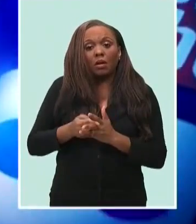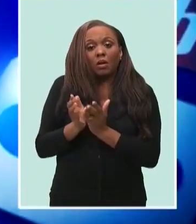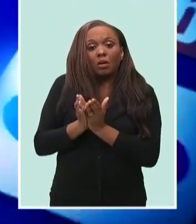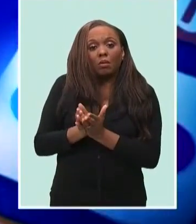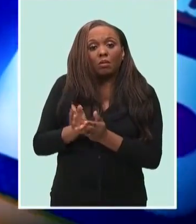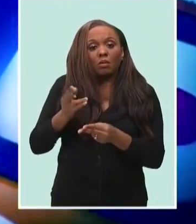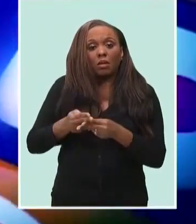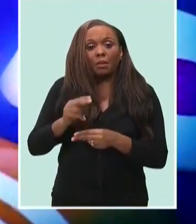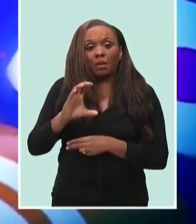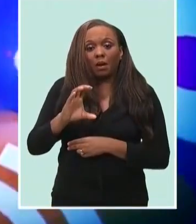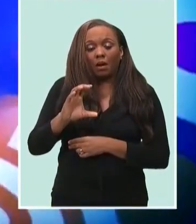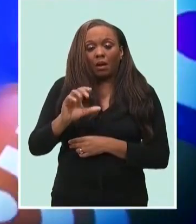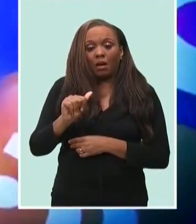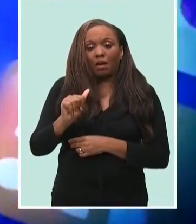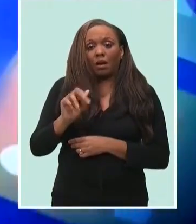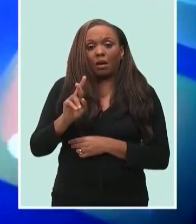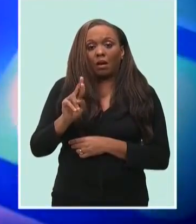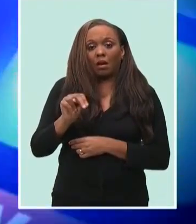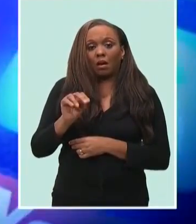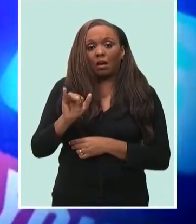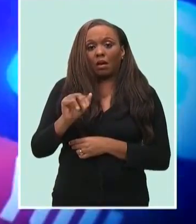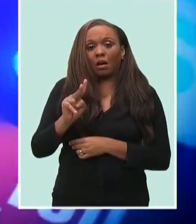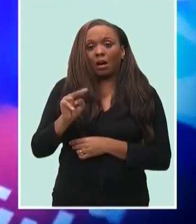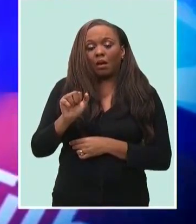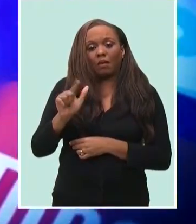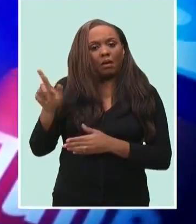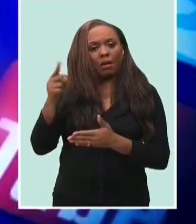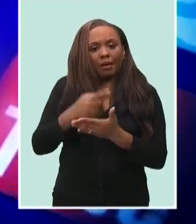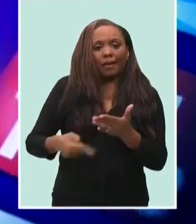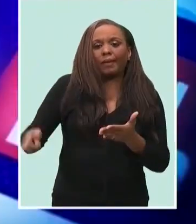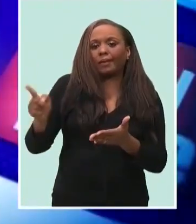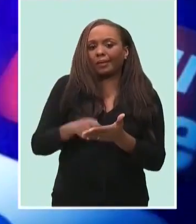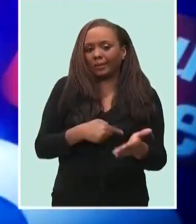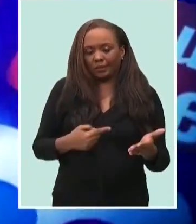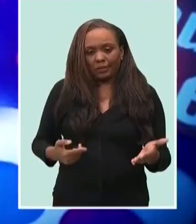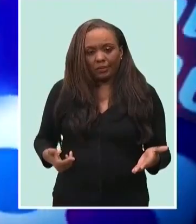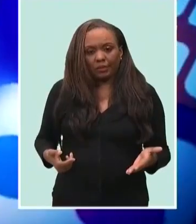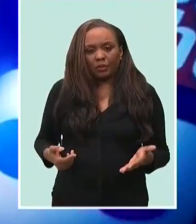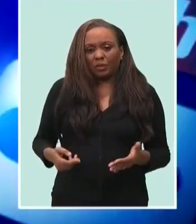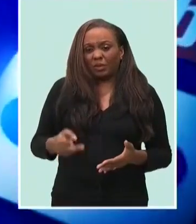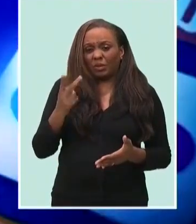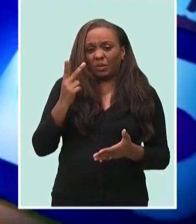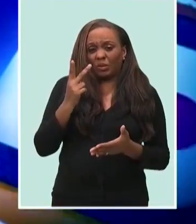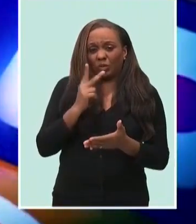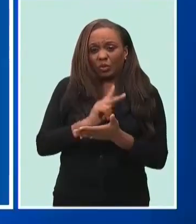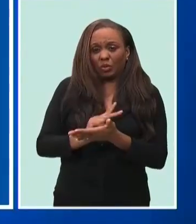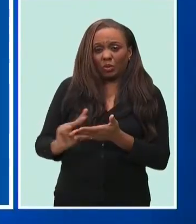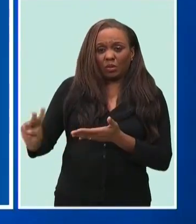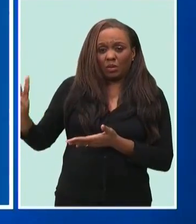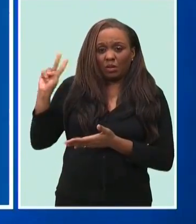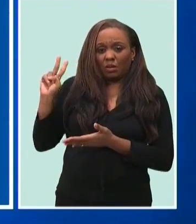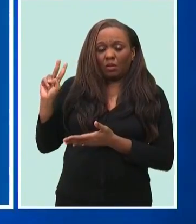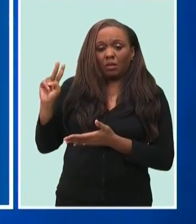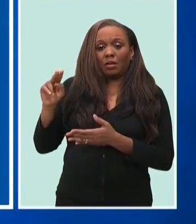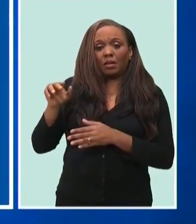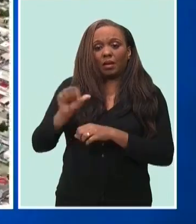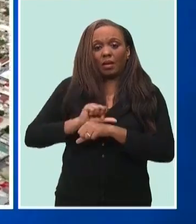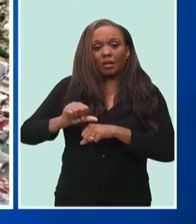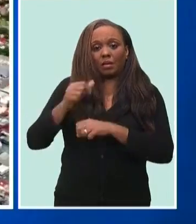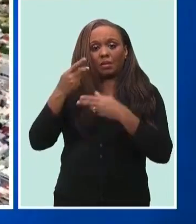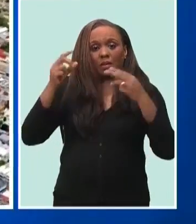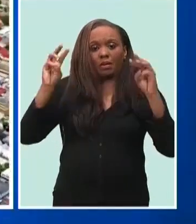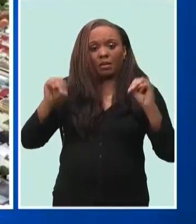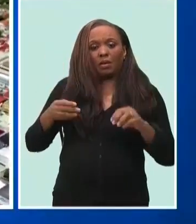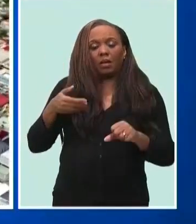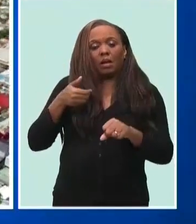cancelled all scheduled calls there. The announcement comes just 2 weeks after Prime Minister Gaston Brown accused the Florida